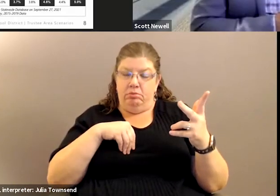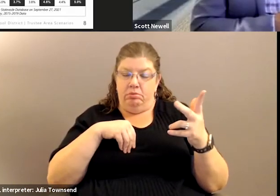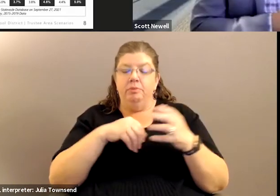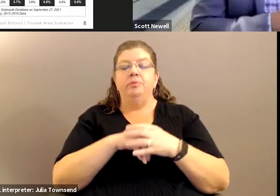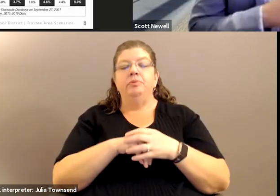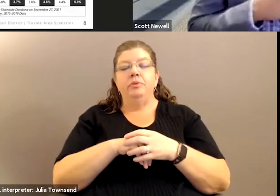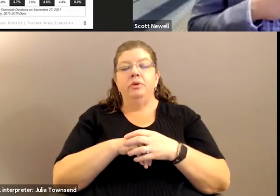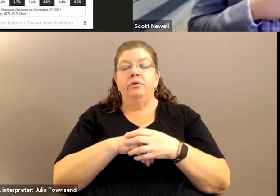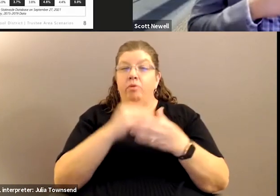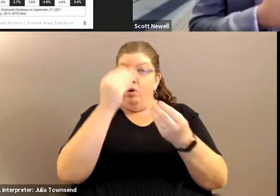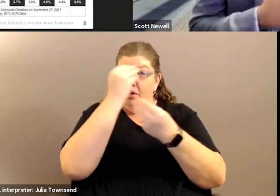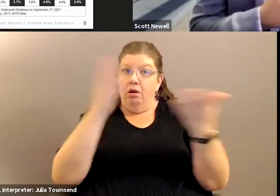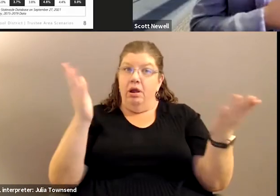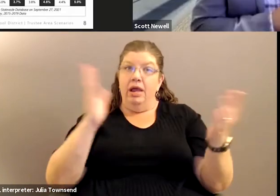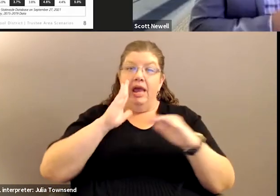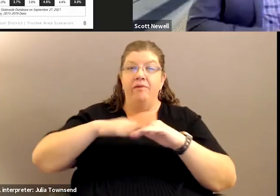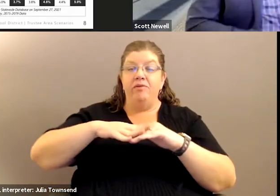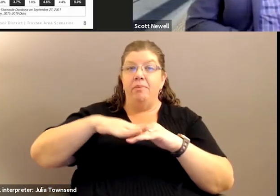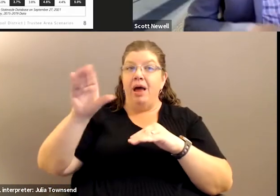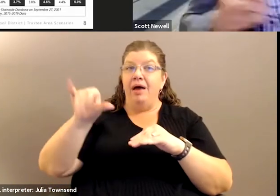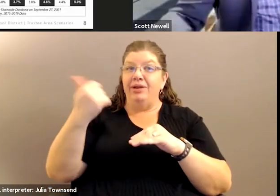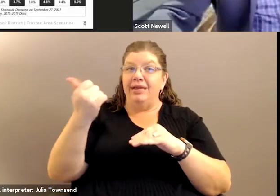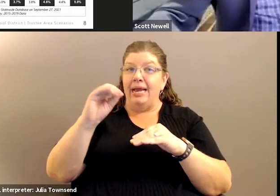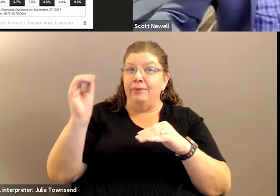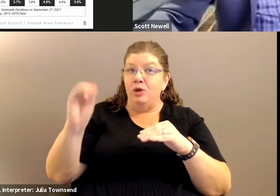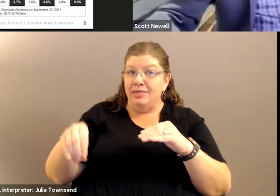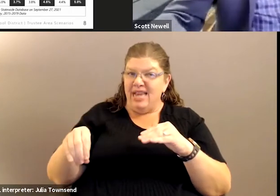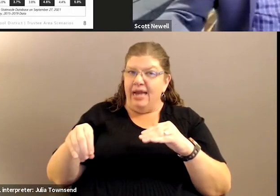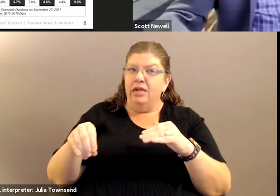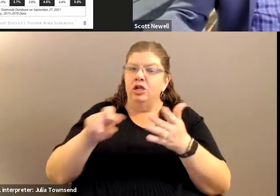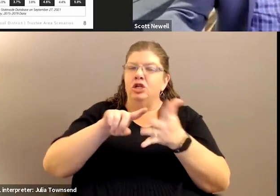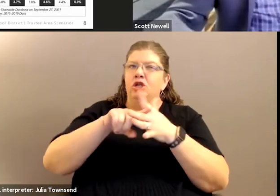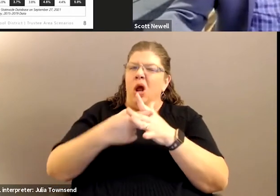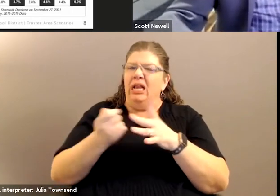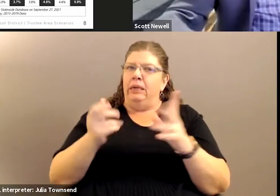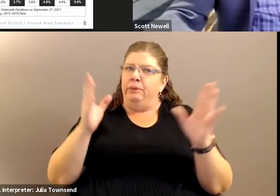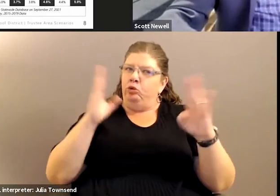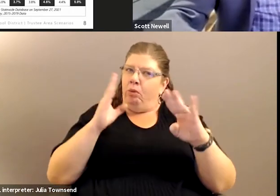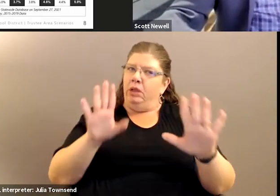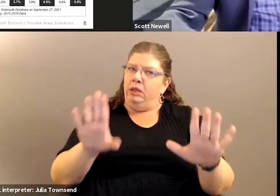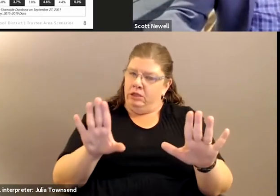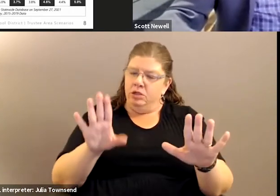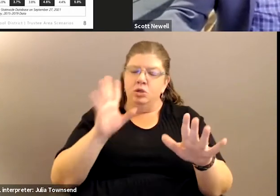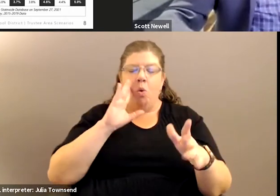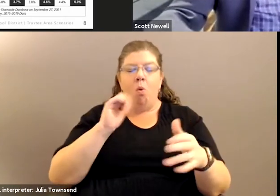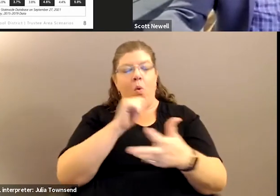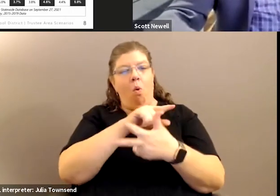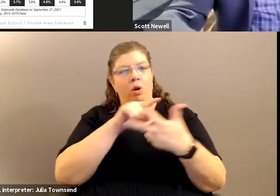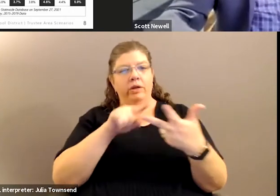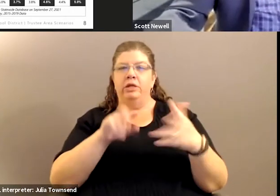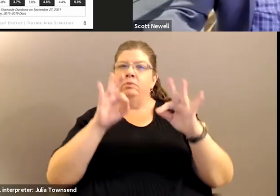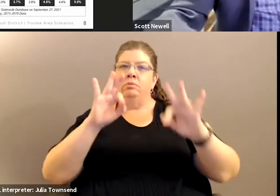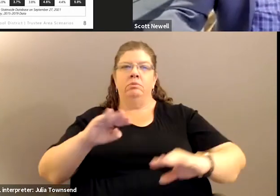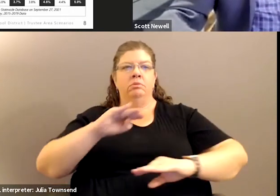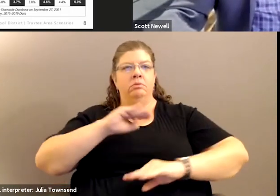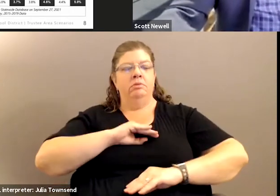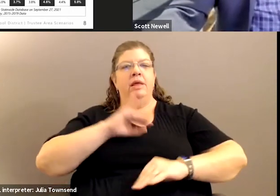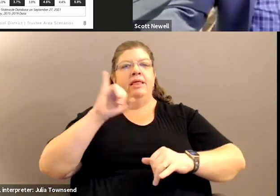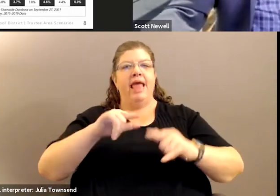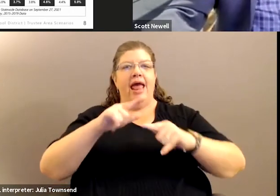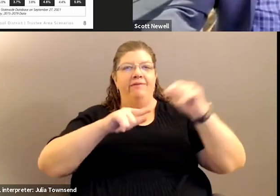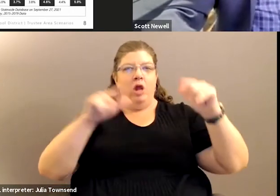knowledge you know if you get above 10 that's when you get into an area of trouble and so all of these fall with uh in that variance